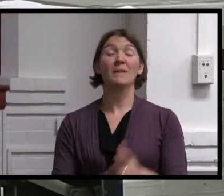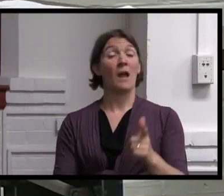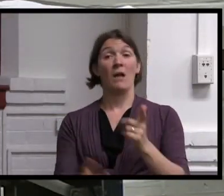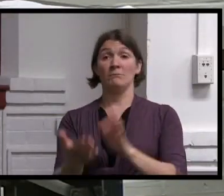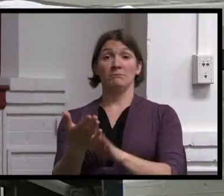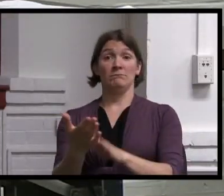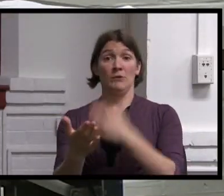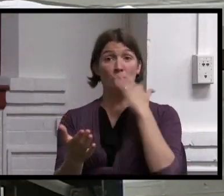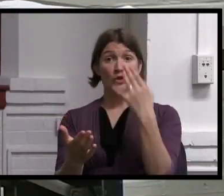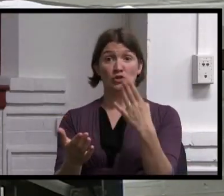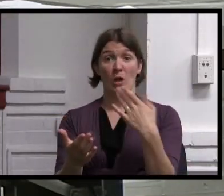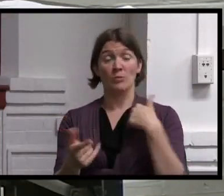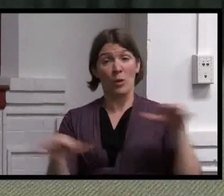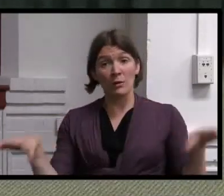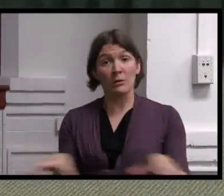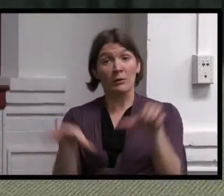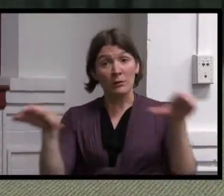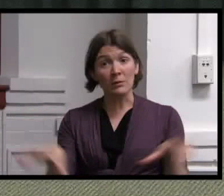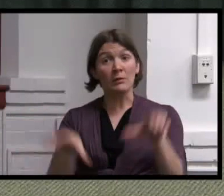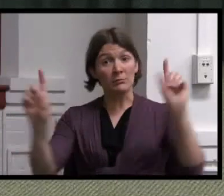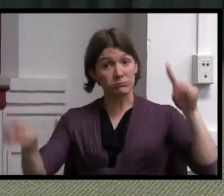You put a lot of work into this, so.